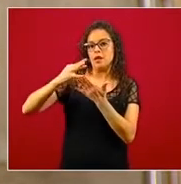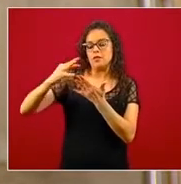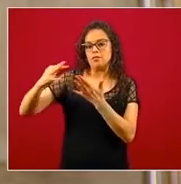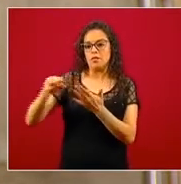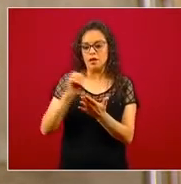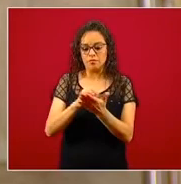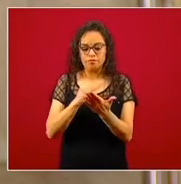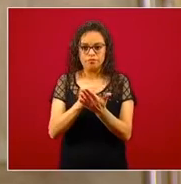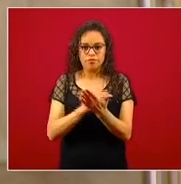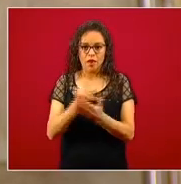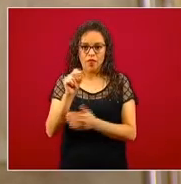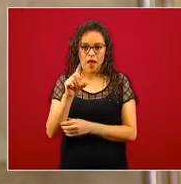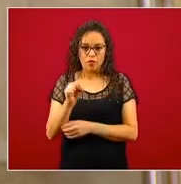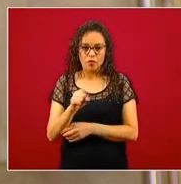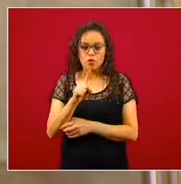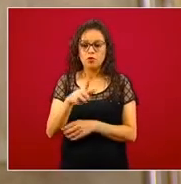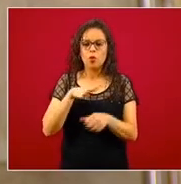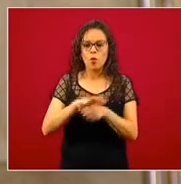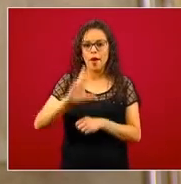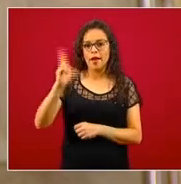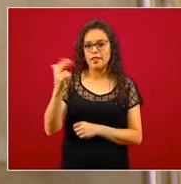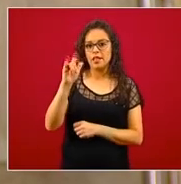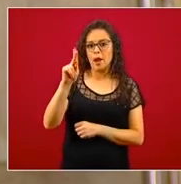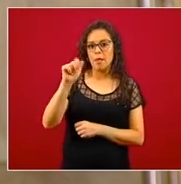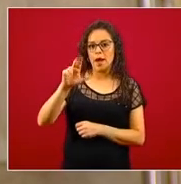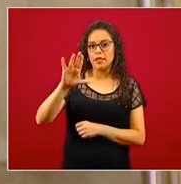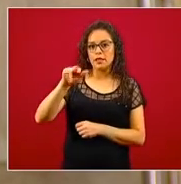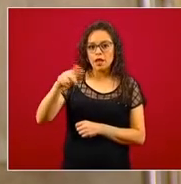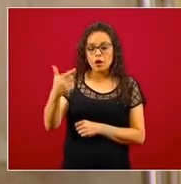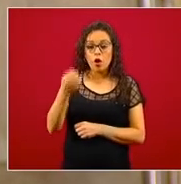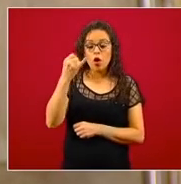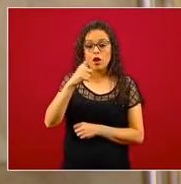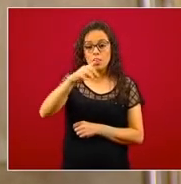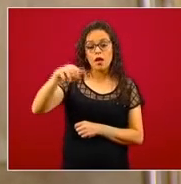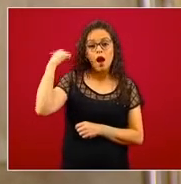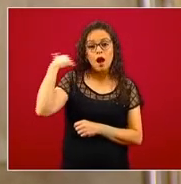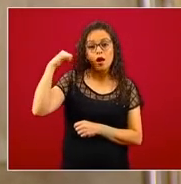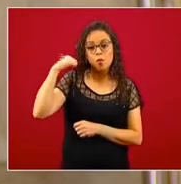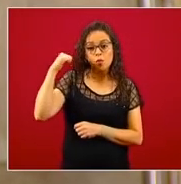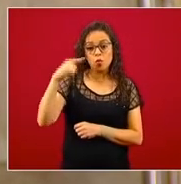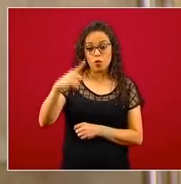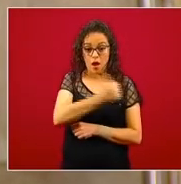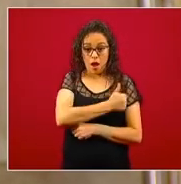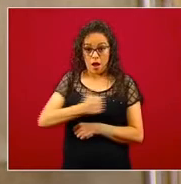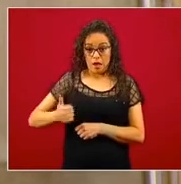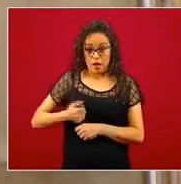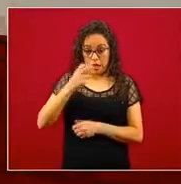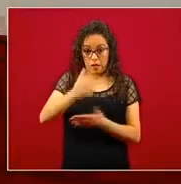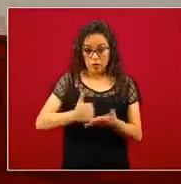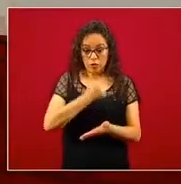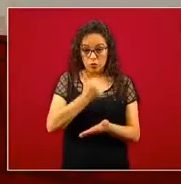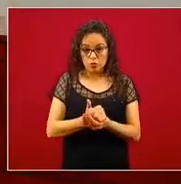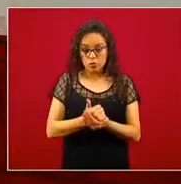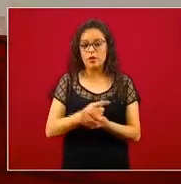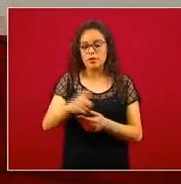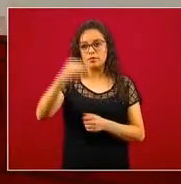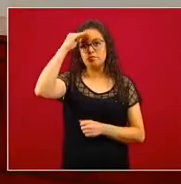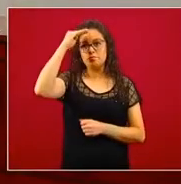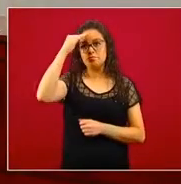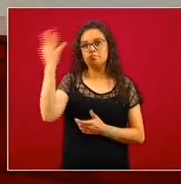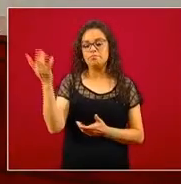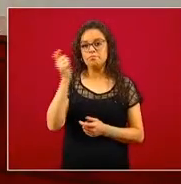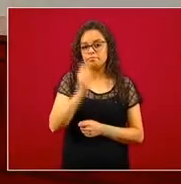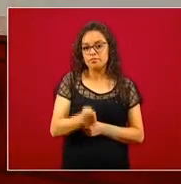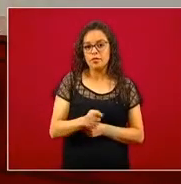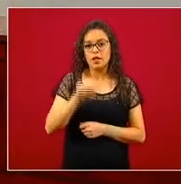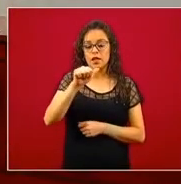Noticias. I have 3 quick questions. The first one is that before reaching this venue. We have the